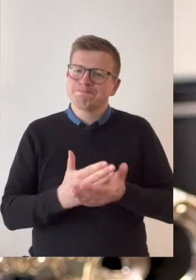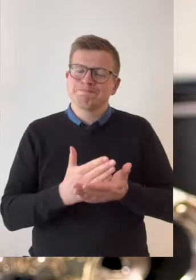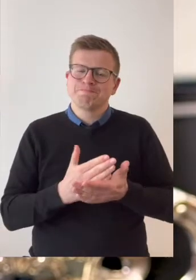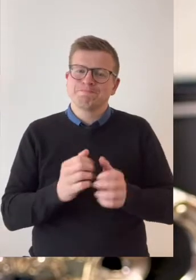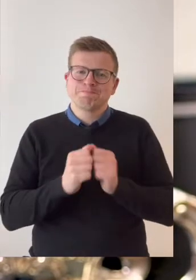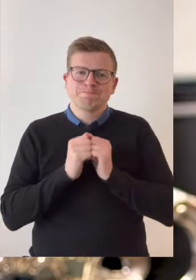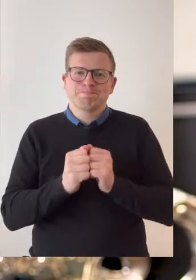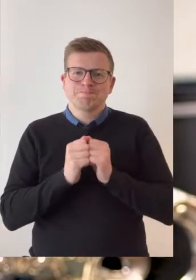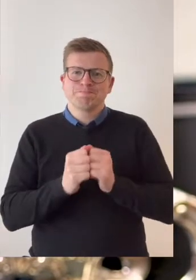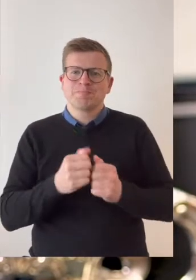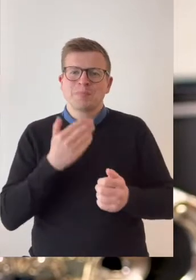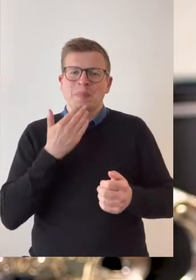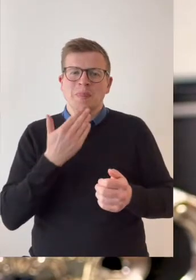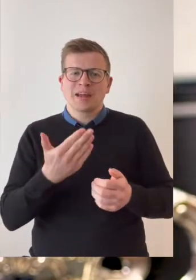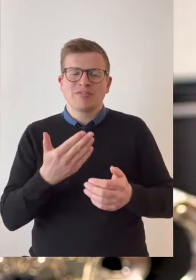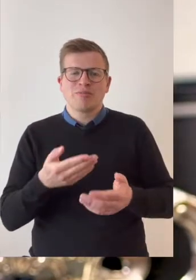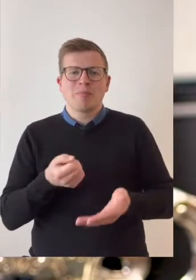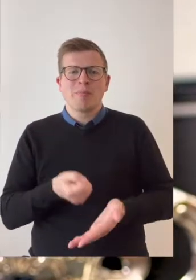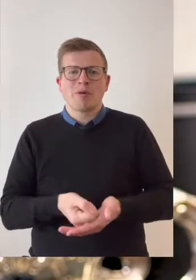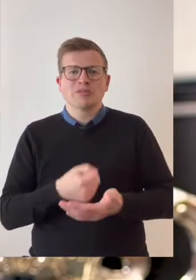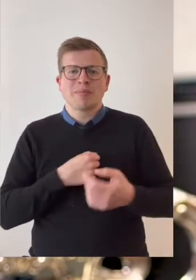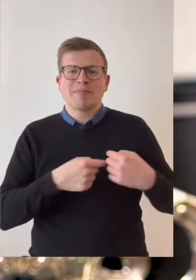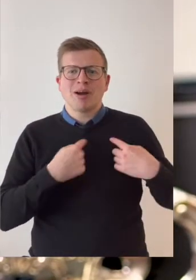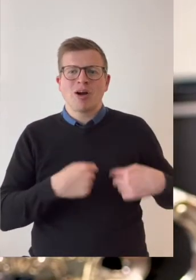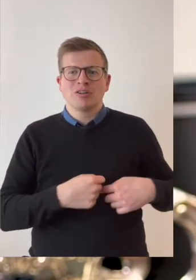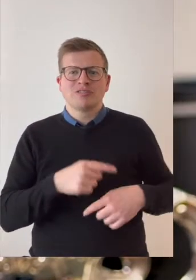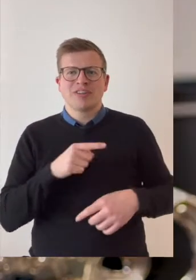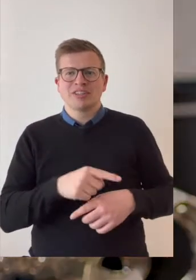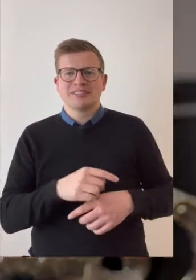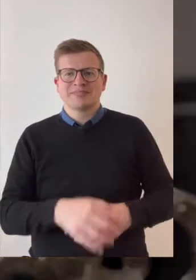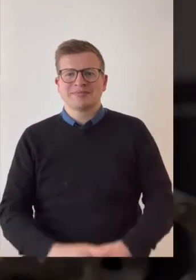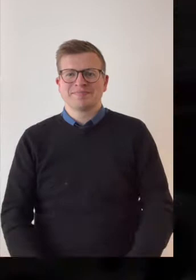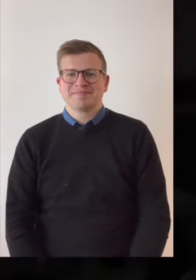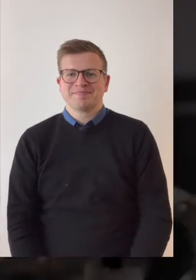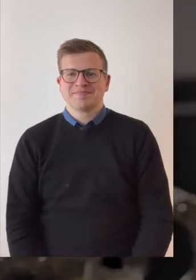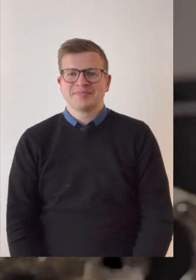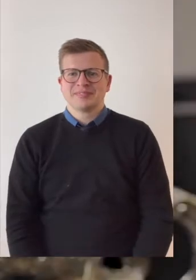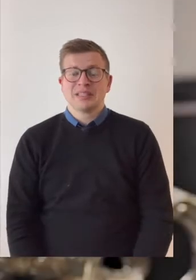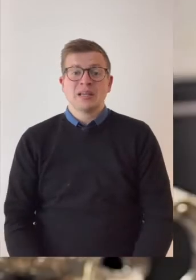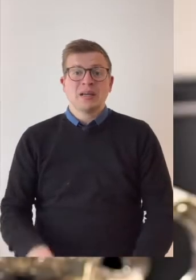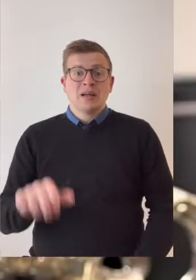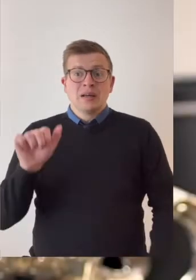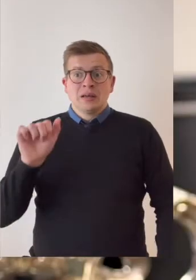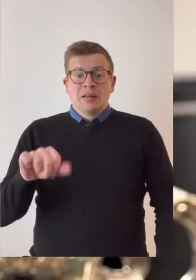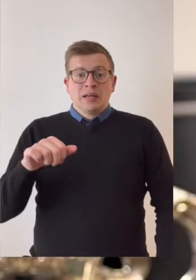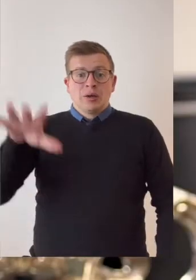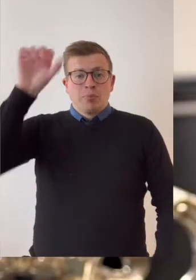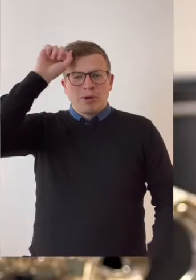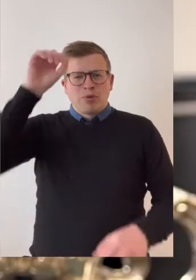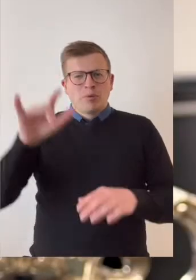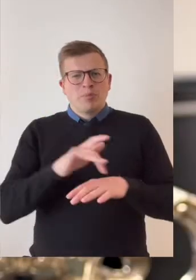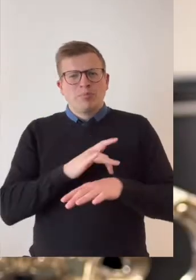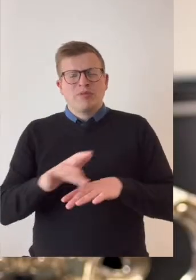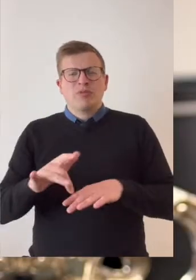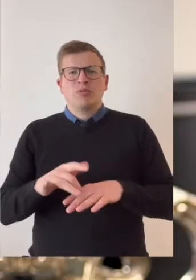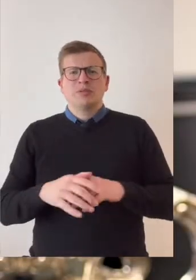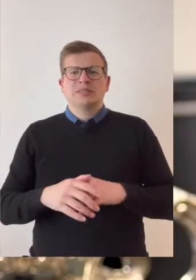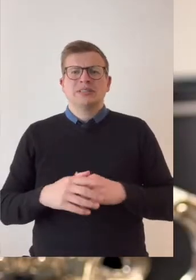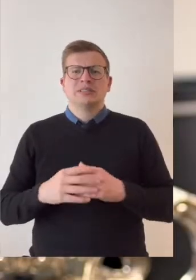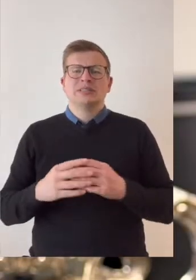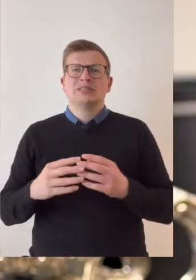thank him from the bottom of my heart for it. Yeah,